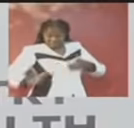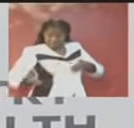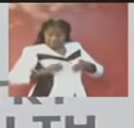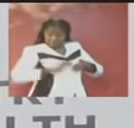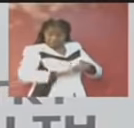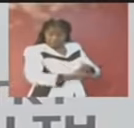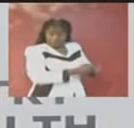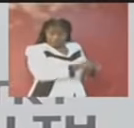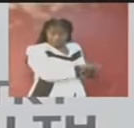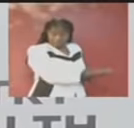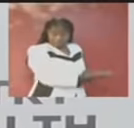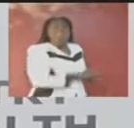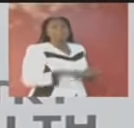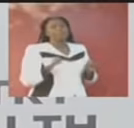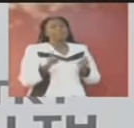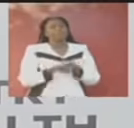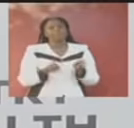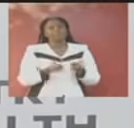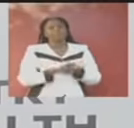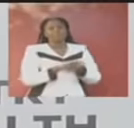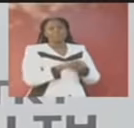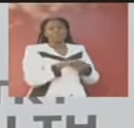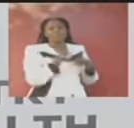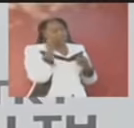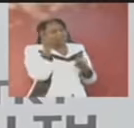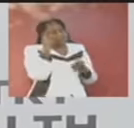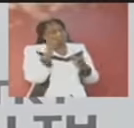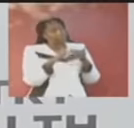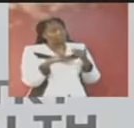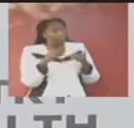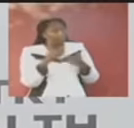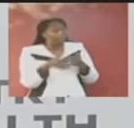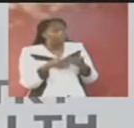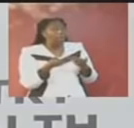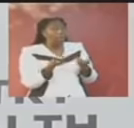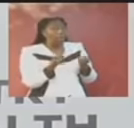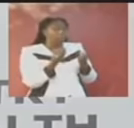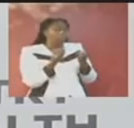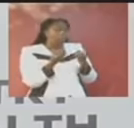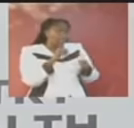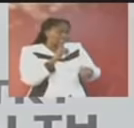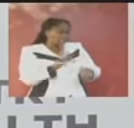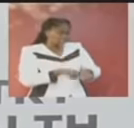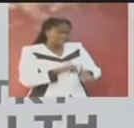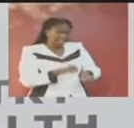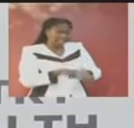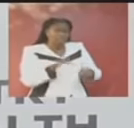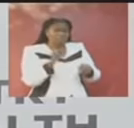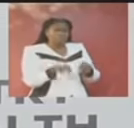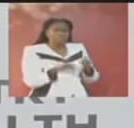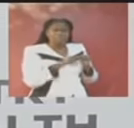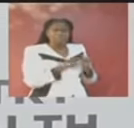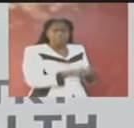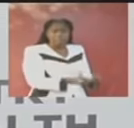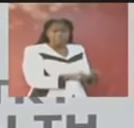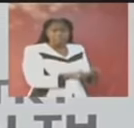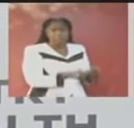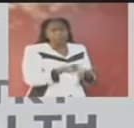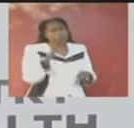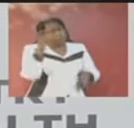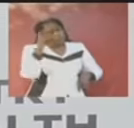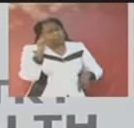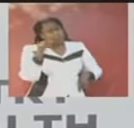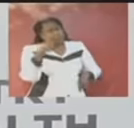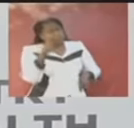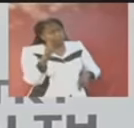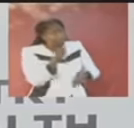that are required in facilities. We had initially put it at 10 days, but at present we have been able to do